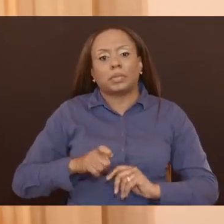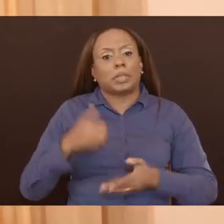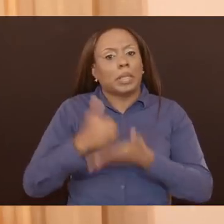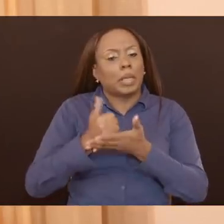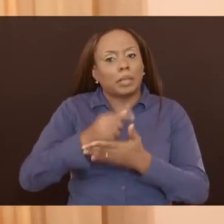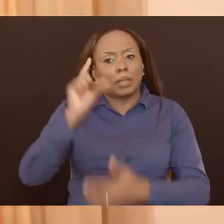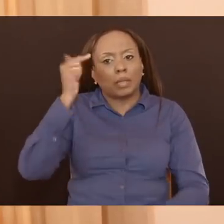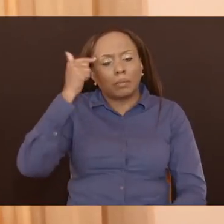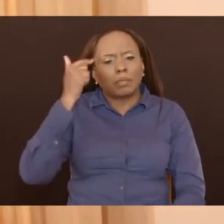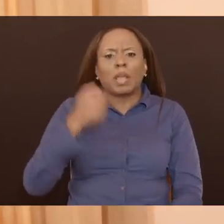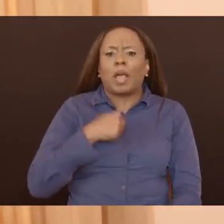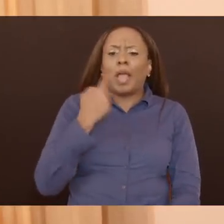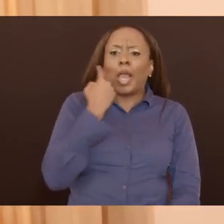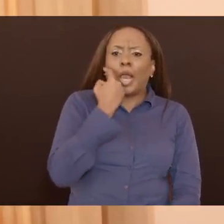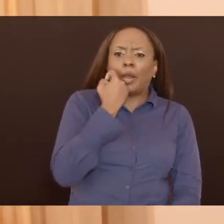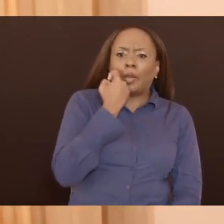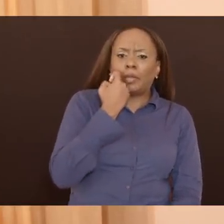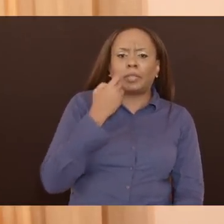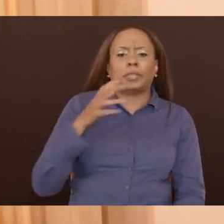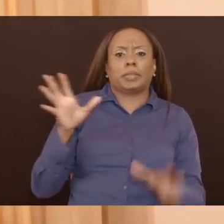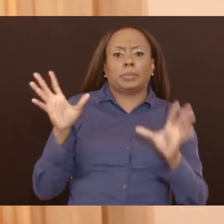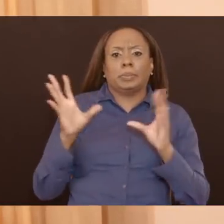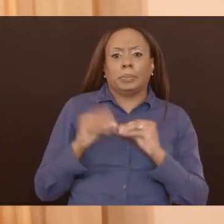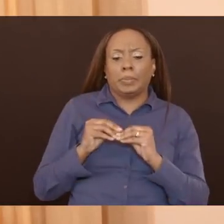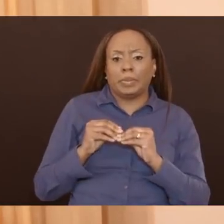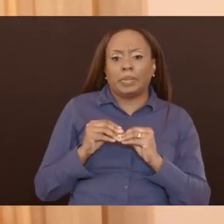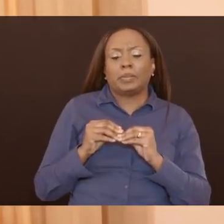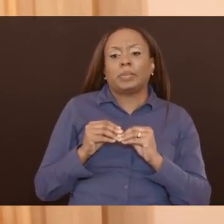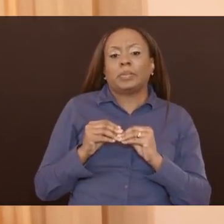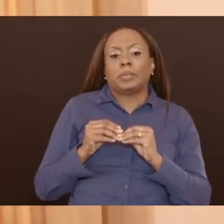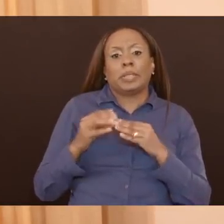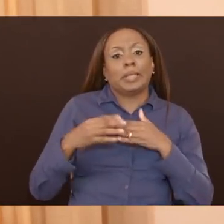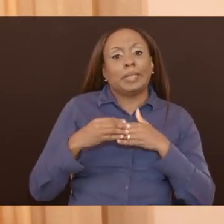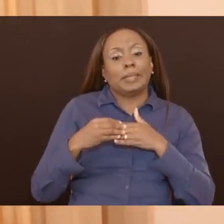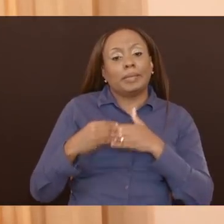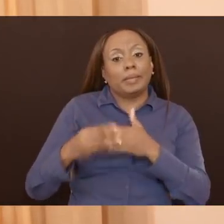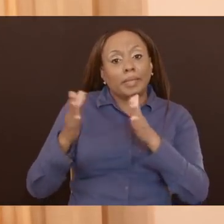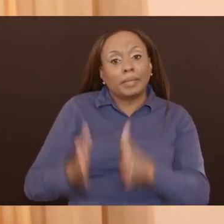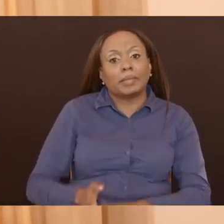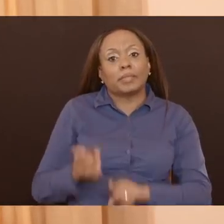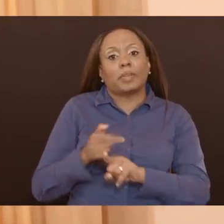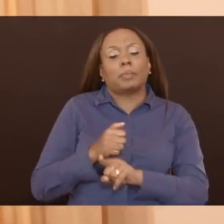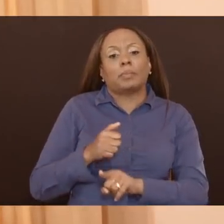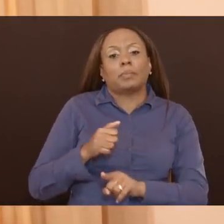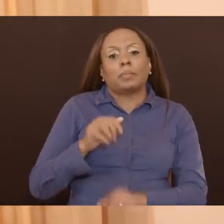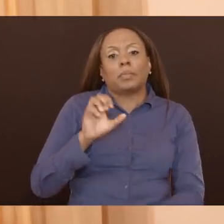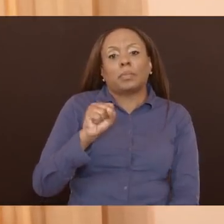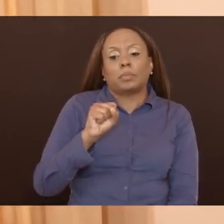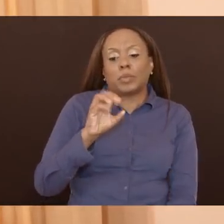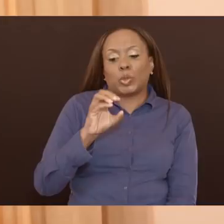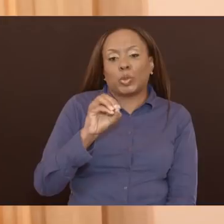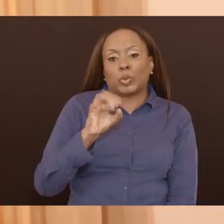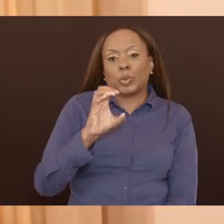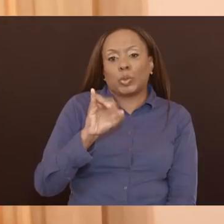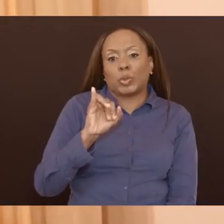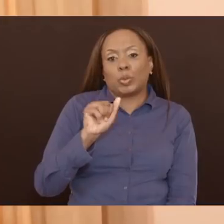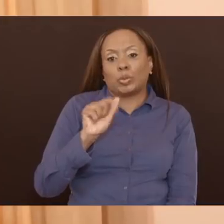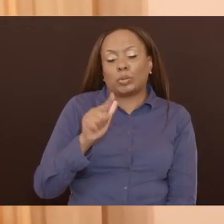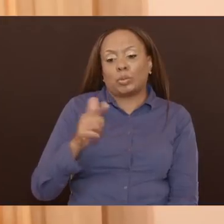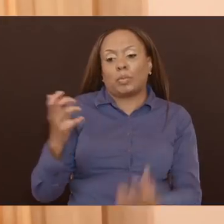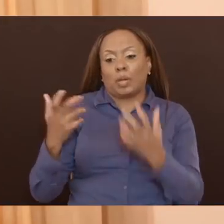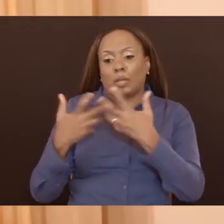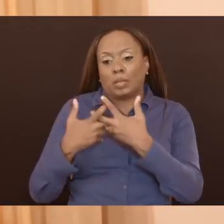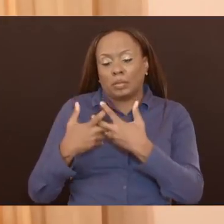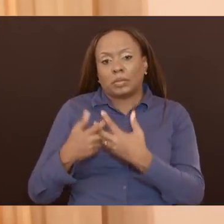its leaders before coming to talk to you. Similarly, all of the NGOs and church leadership in this